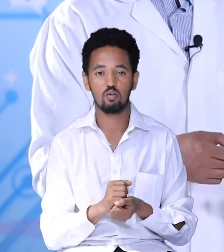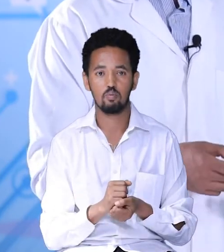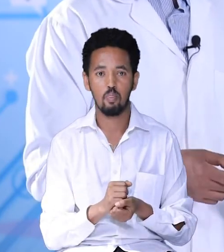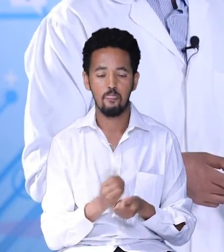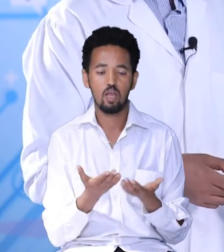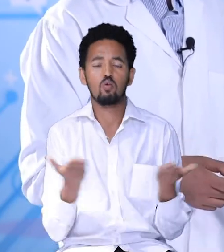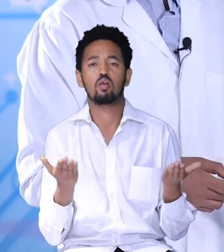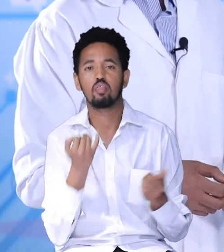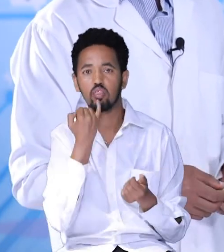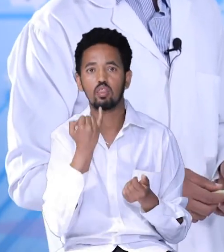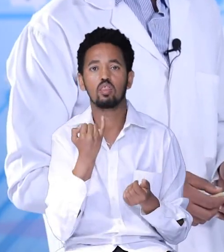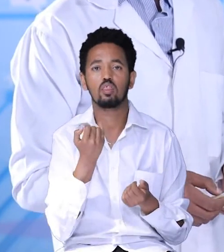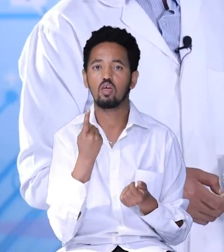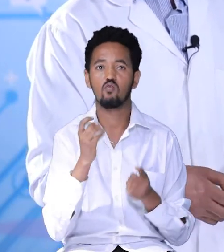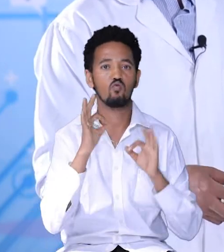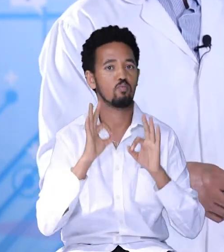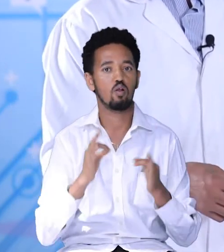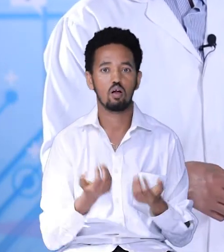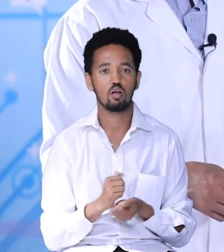Here is the formula.